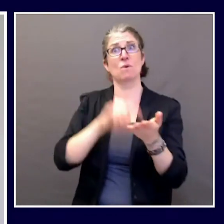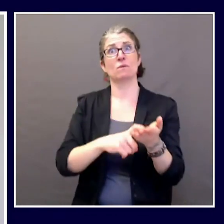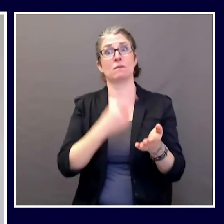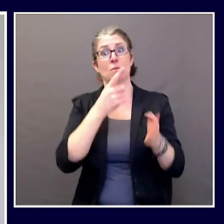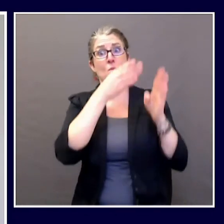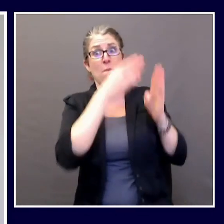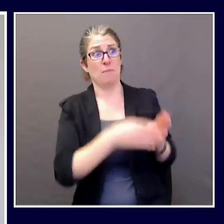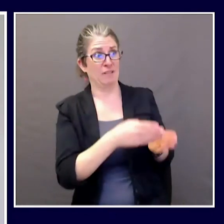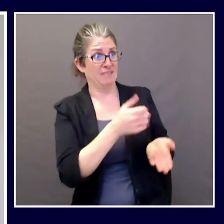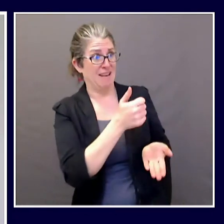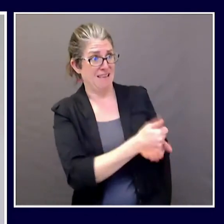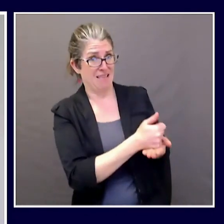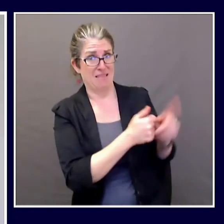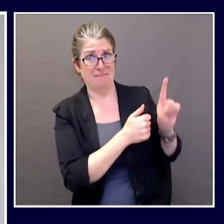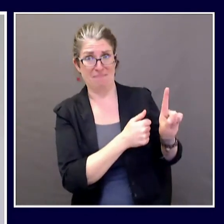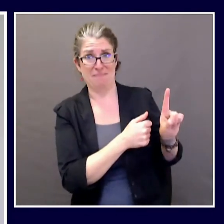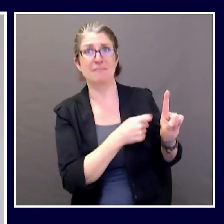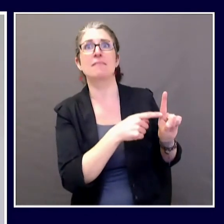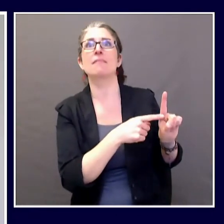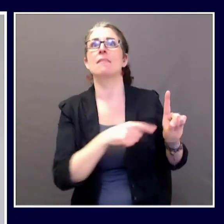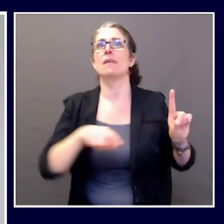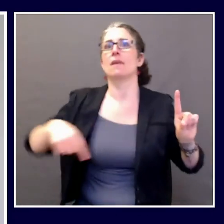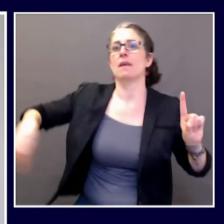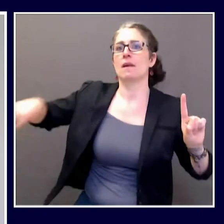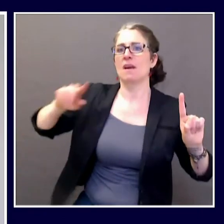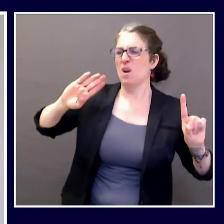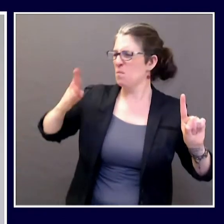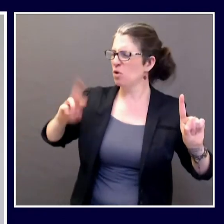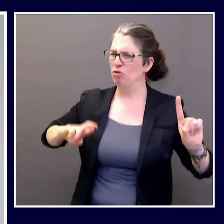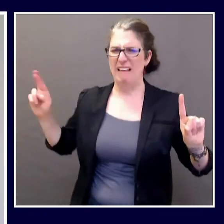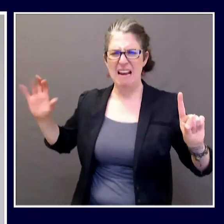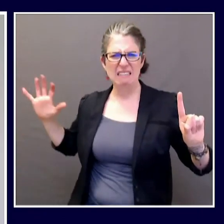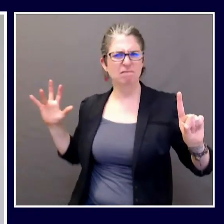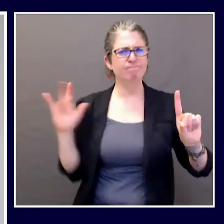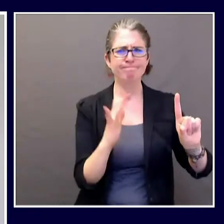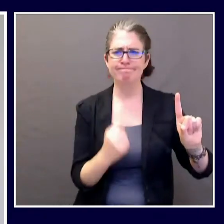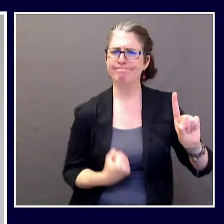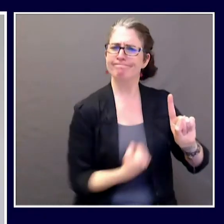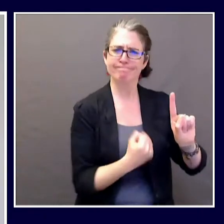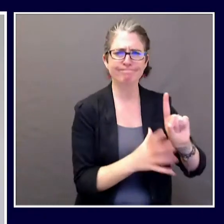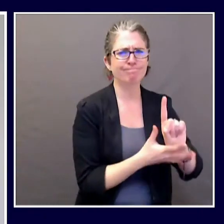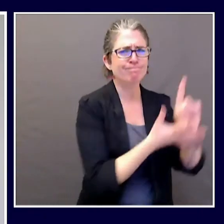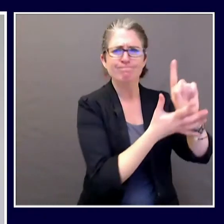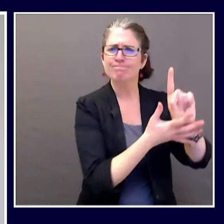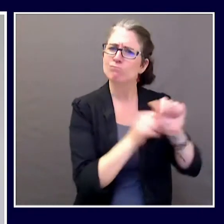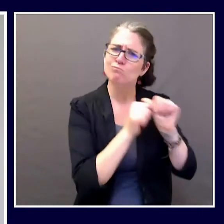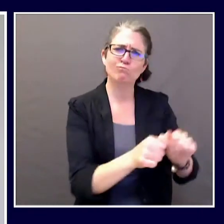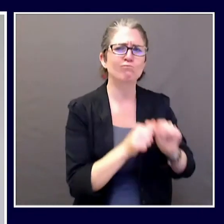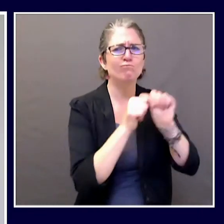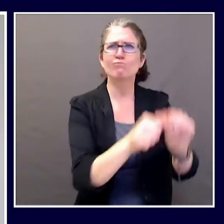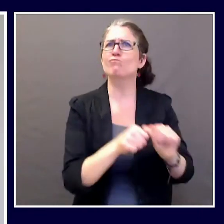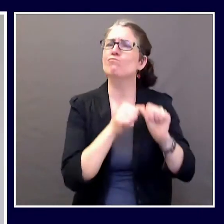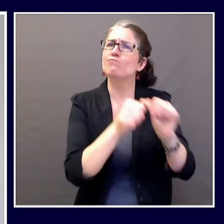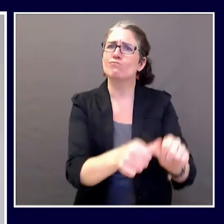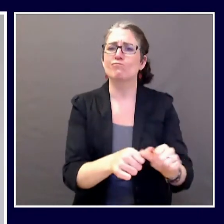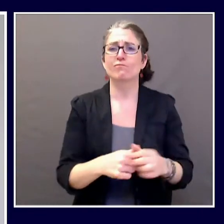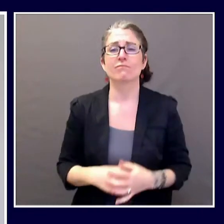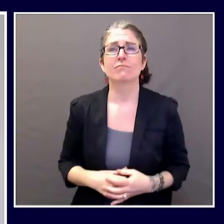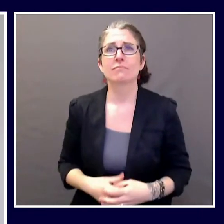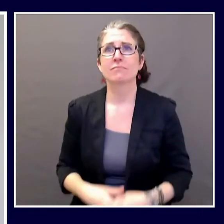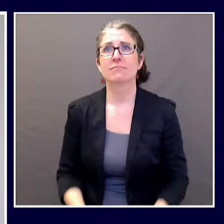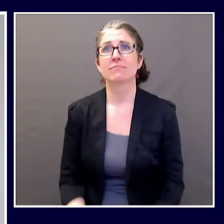underlying factors all too common. For example, anxiety and fear have permeated and punctuated the